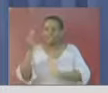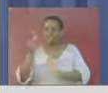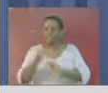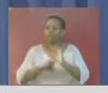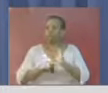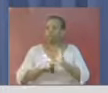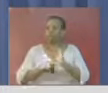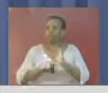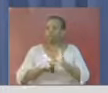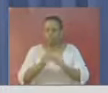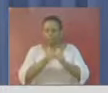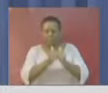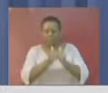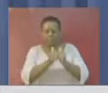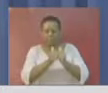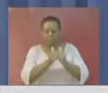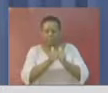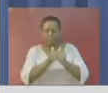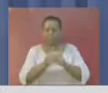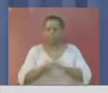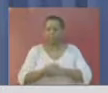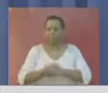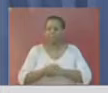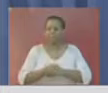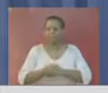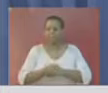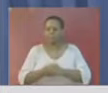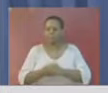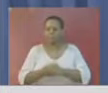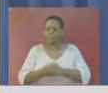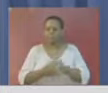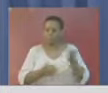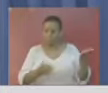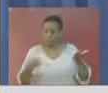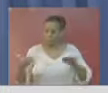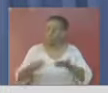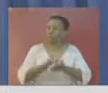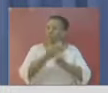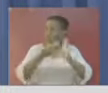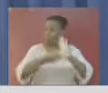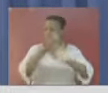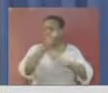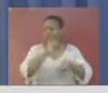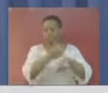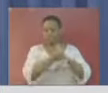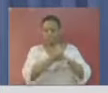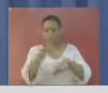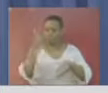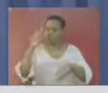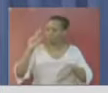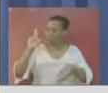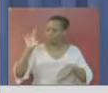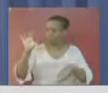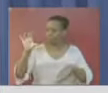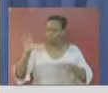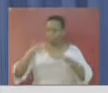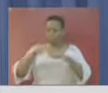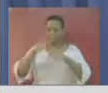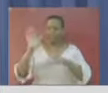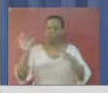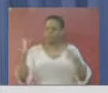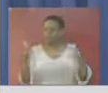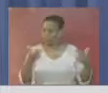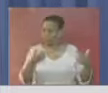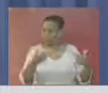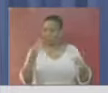this adds an additional 100 rooms, and that multiplies, because of course if you have families, then you can have one family in